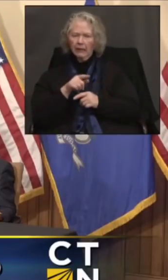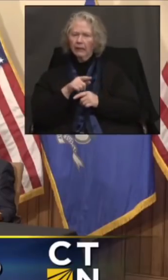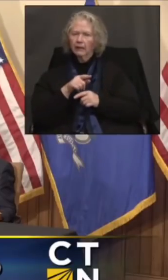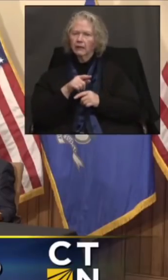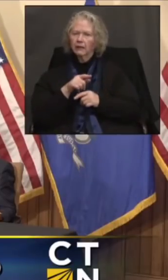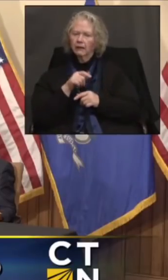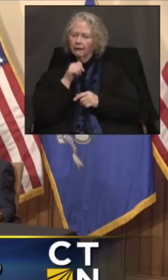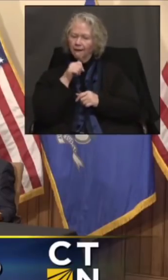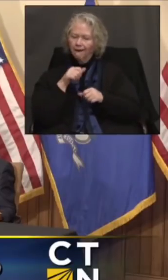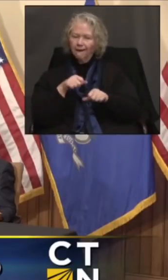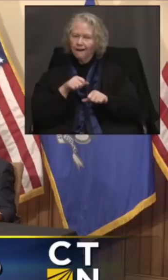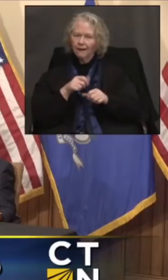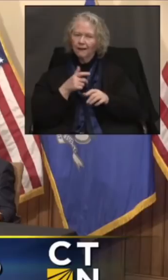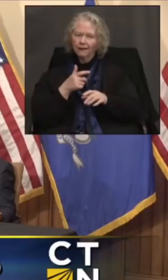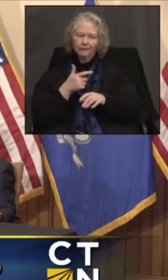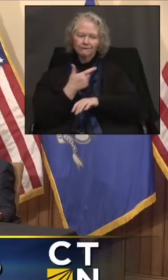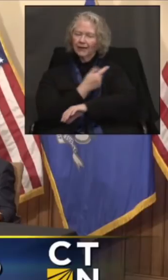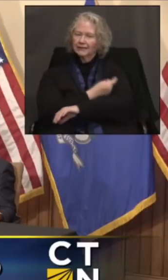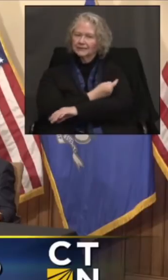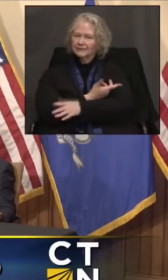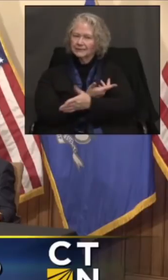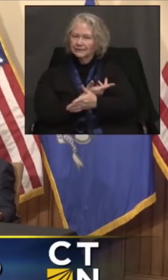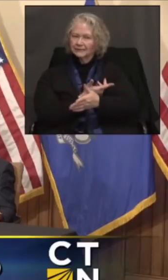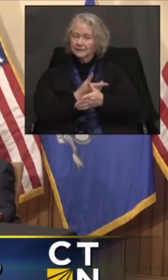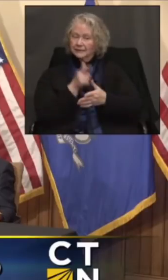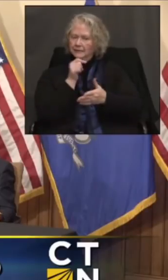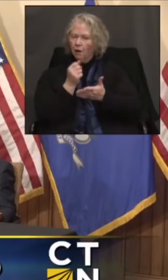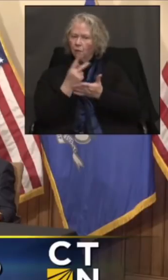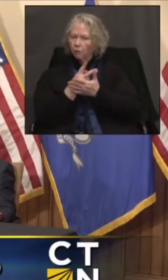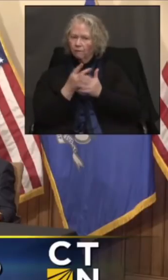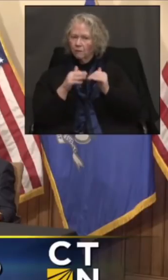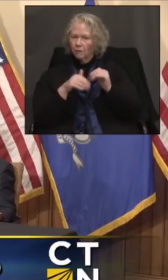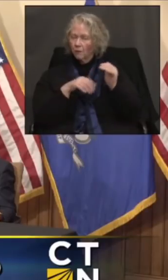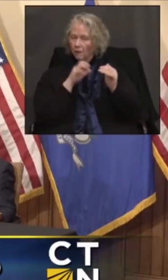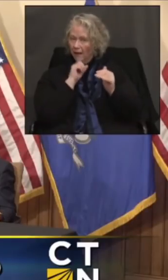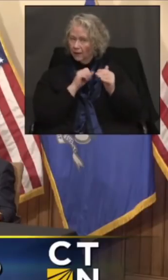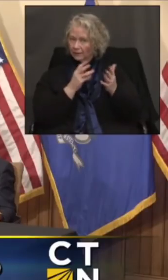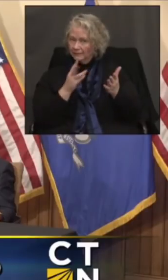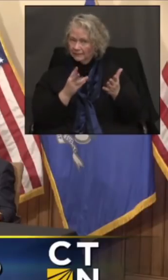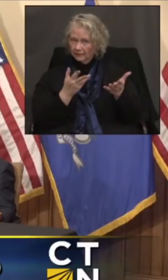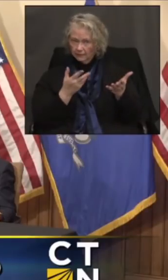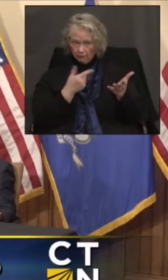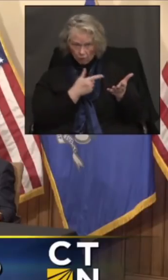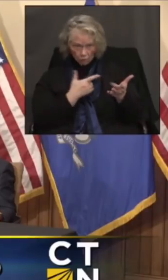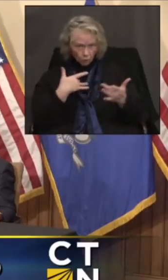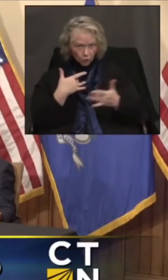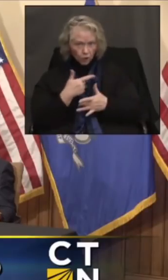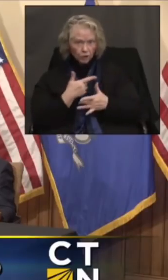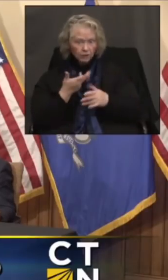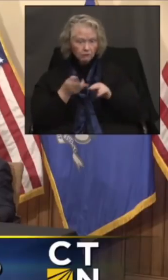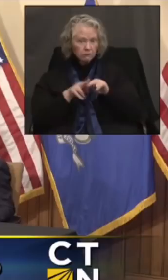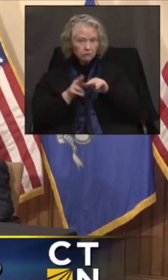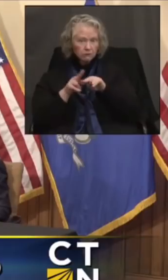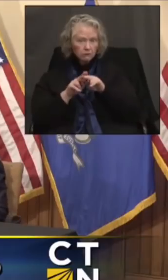under, the currently approved vaccines. Is that something that worries you, Governor?